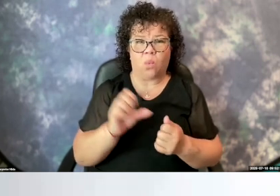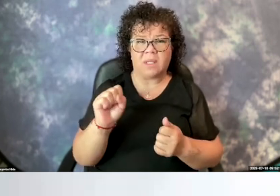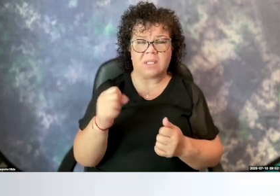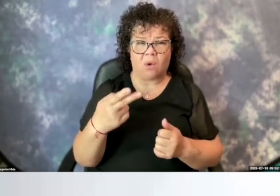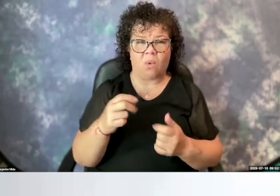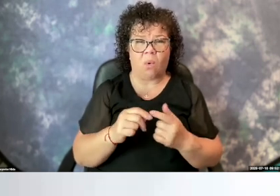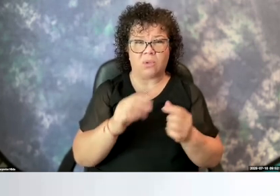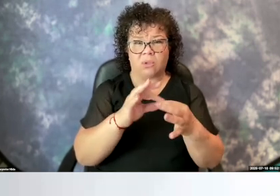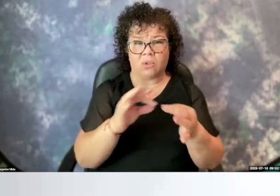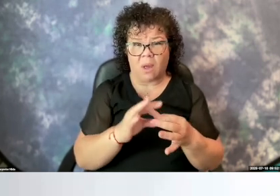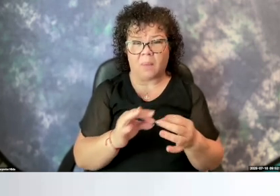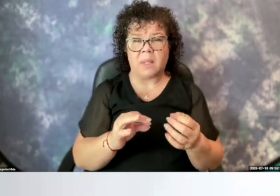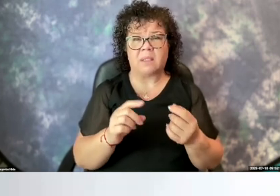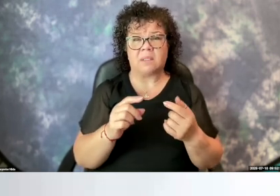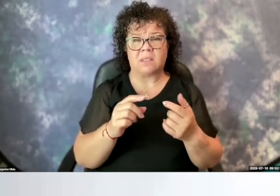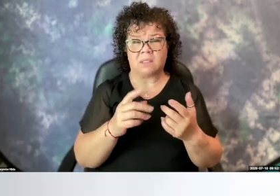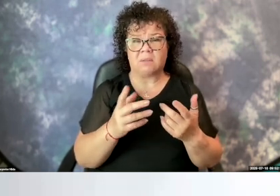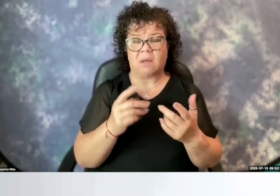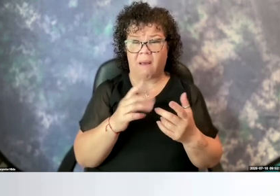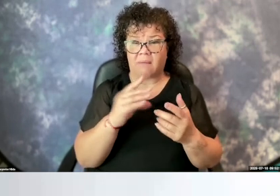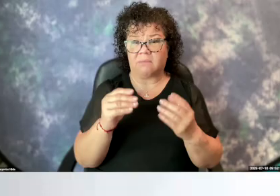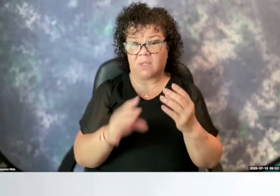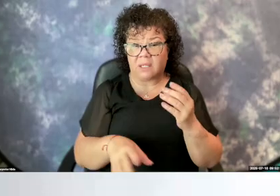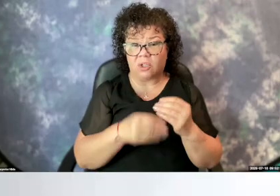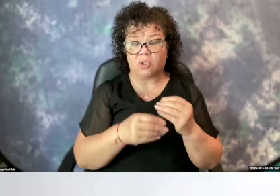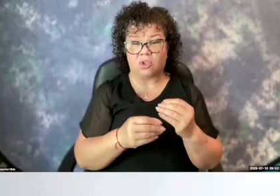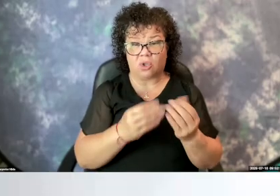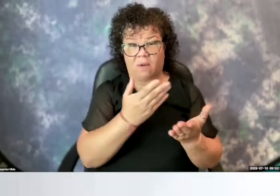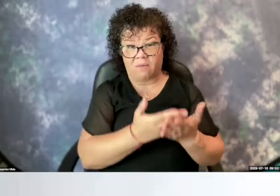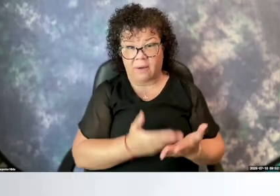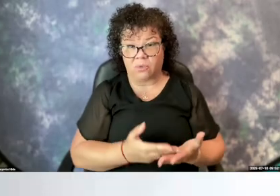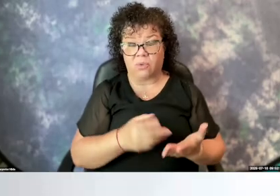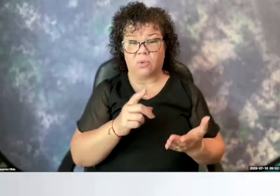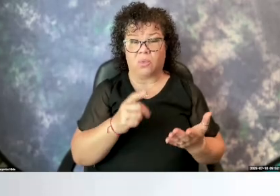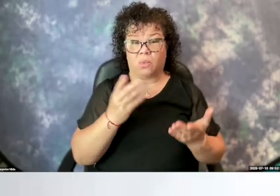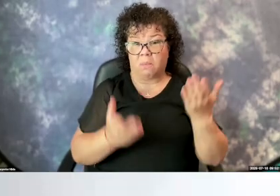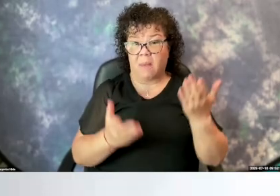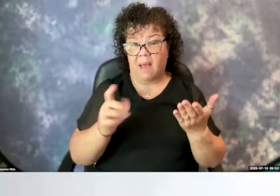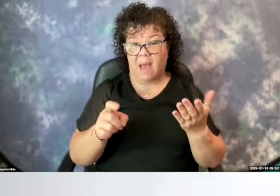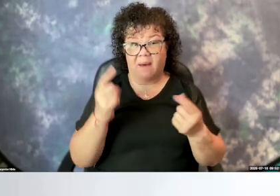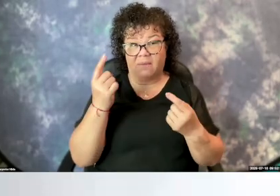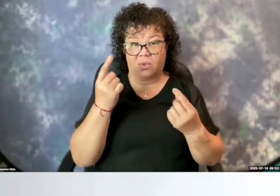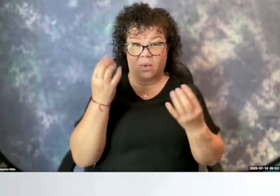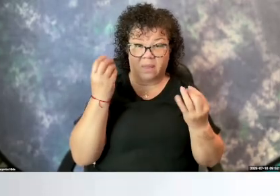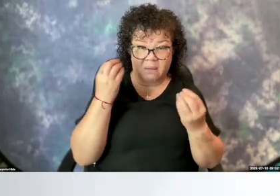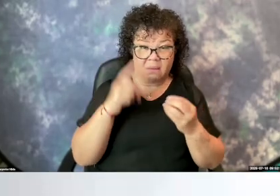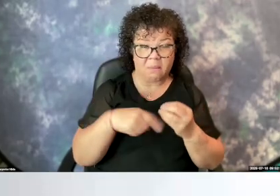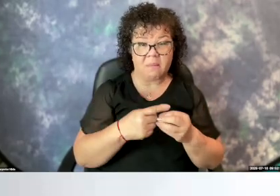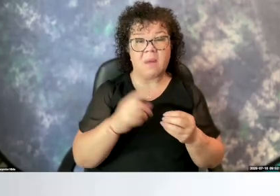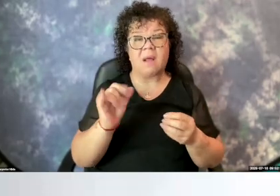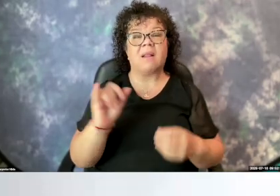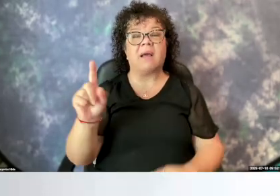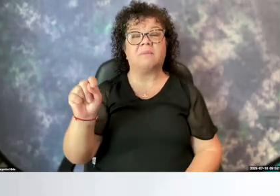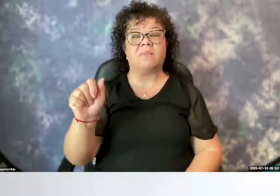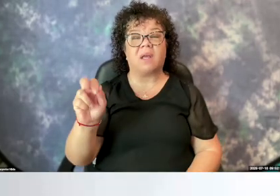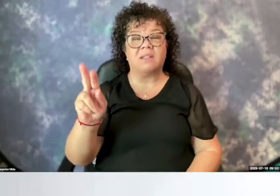stakeholder comment and demand, and if there's additional factors that we have to account for, so things